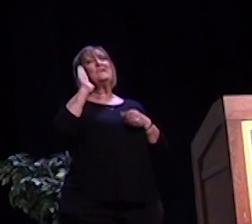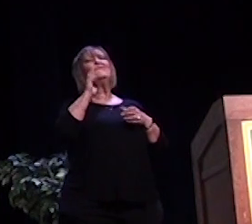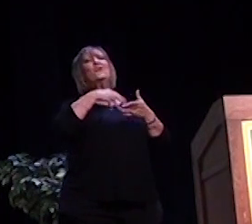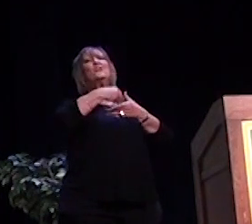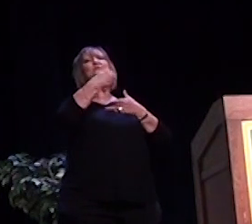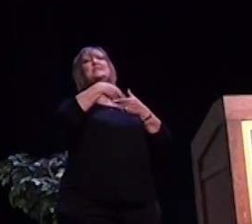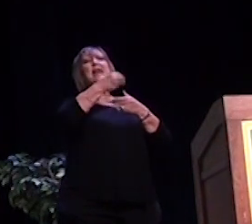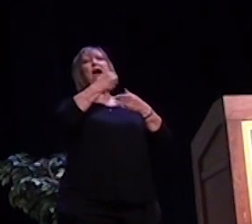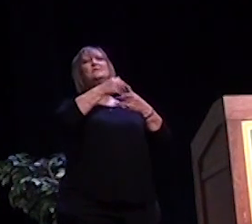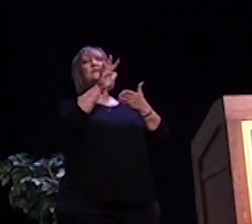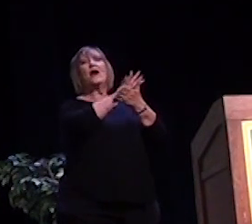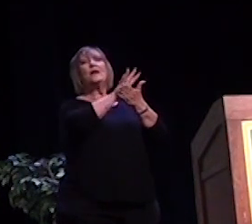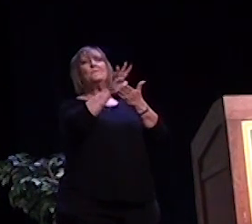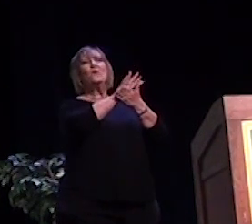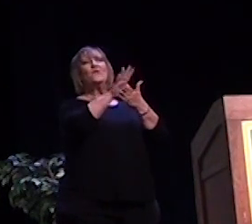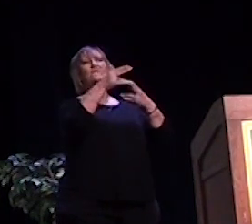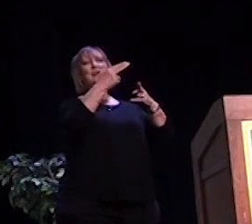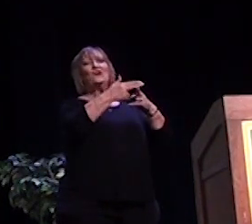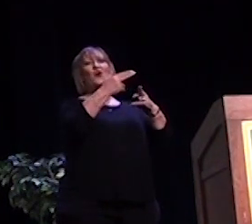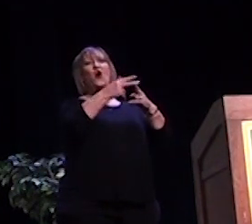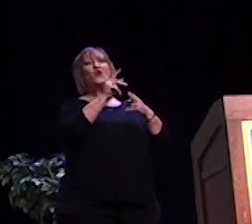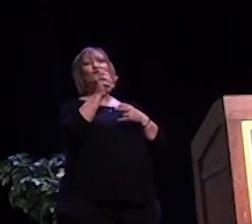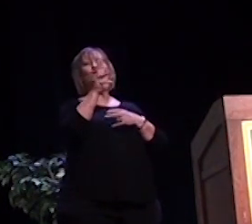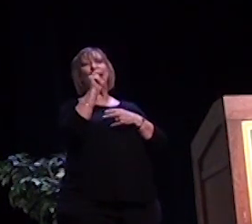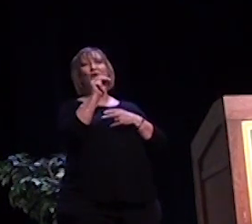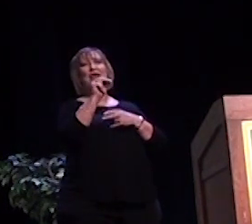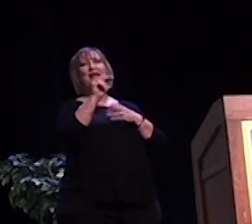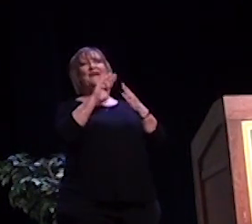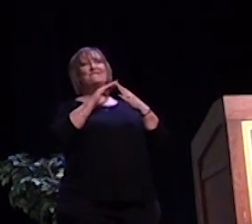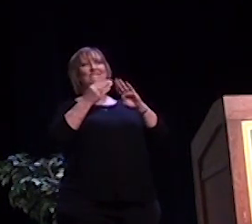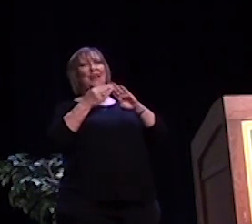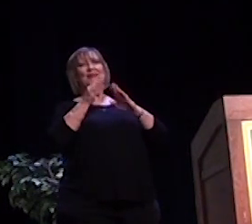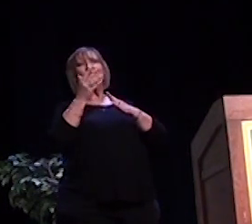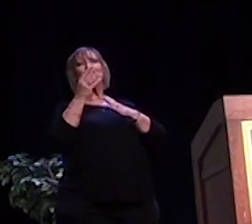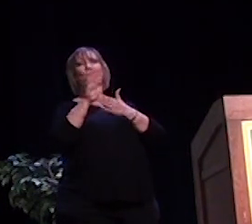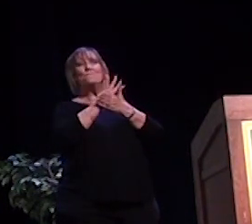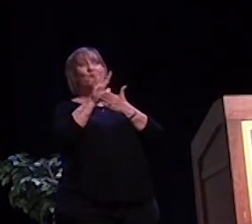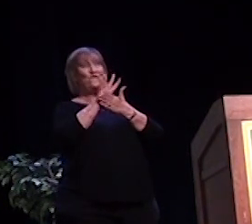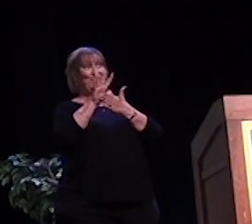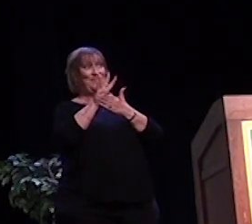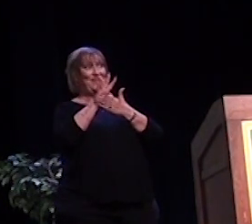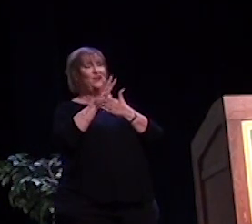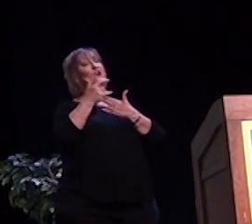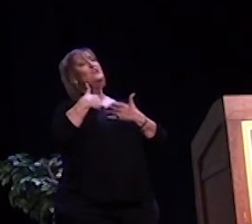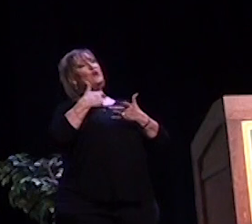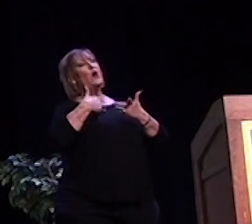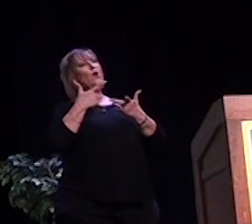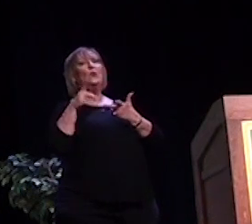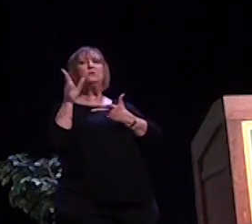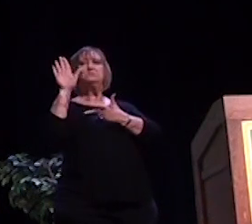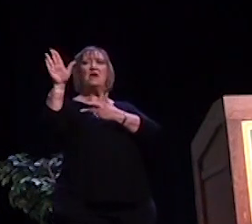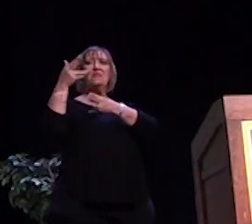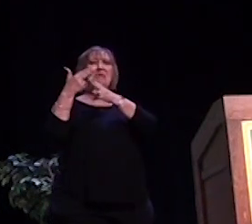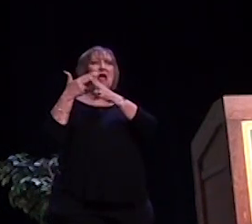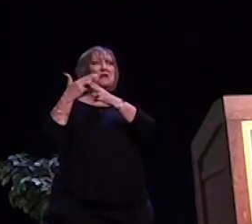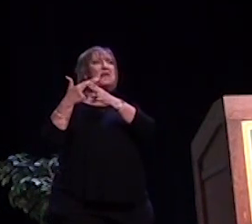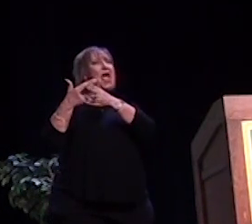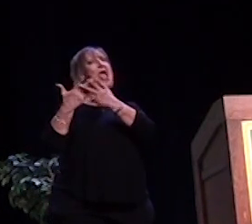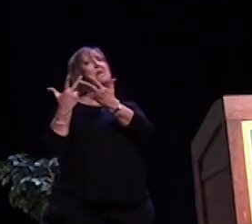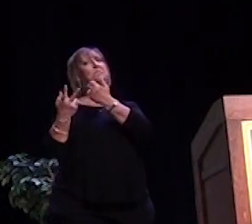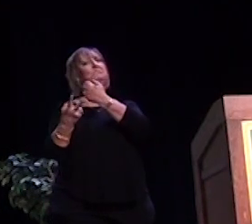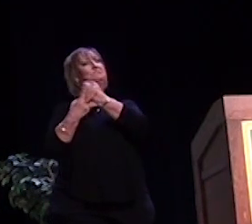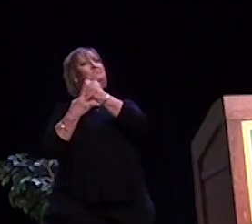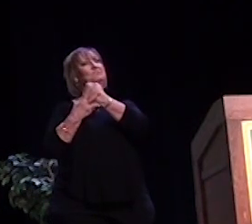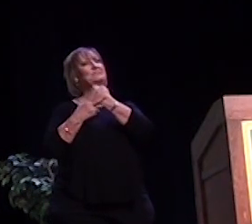theater called the Town Twin Village Outdoor Movie Theater. We have we're paying some honor to that, and we're keeping the name